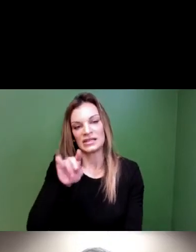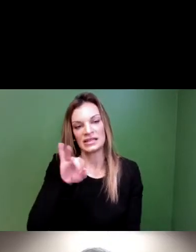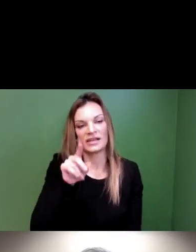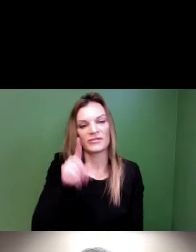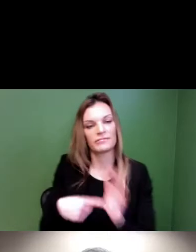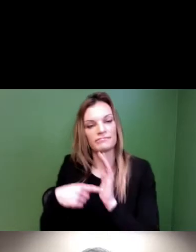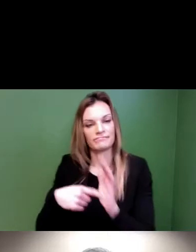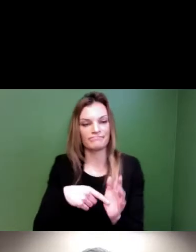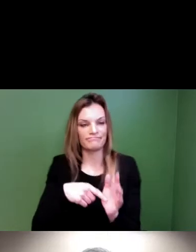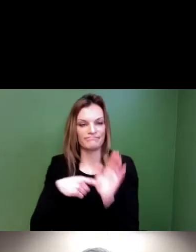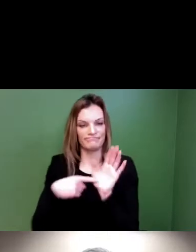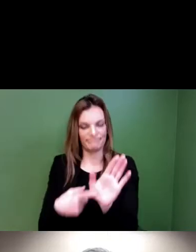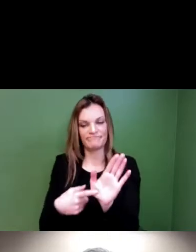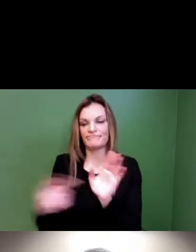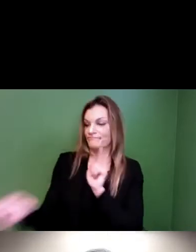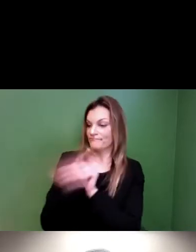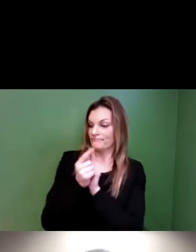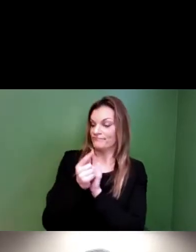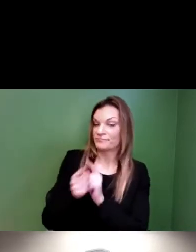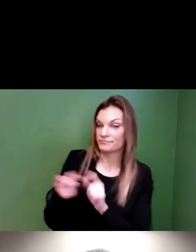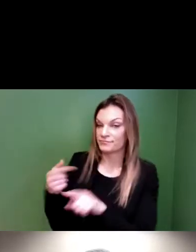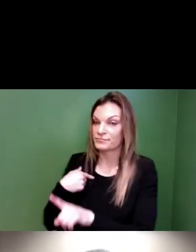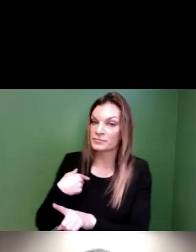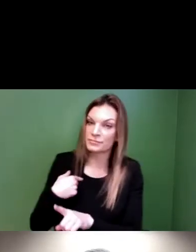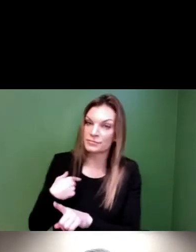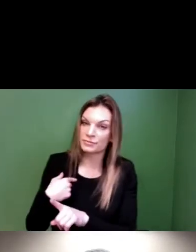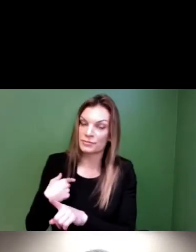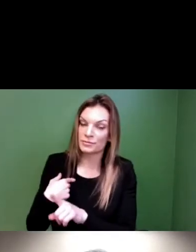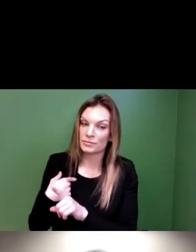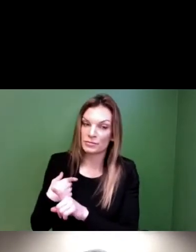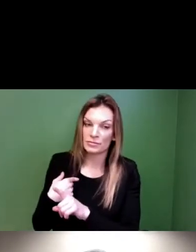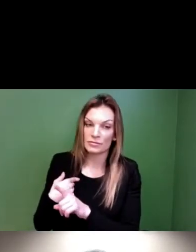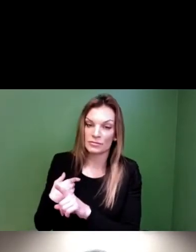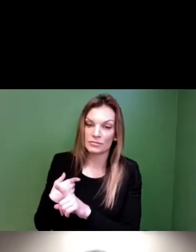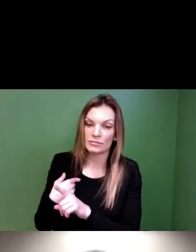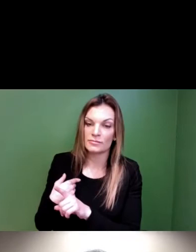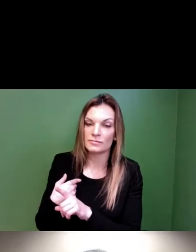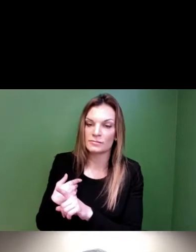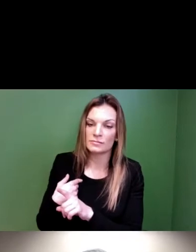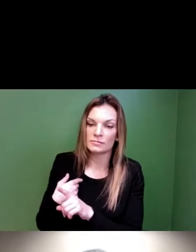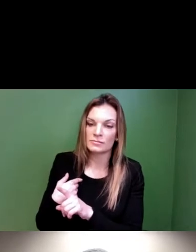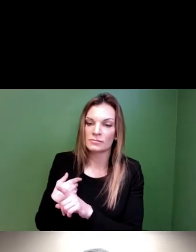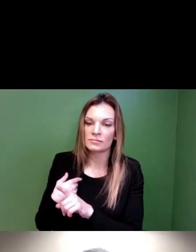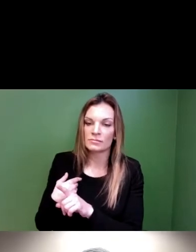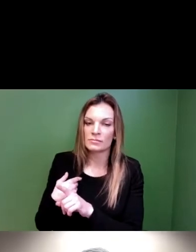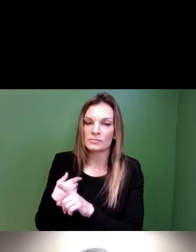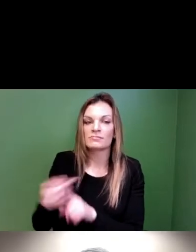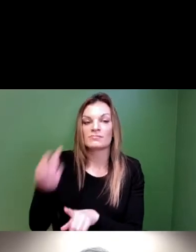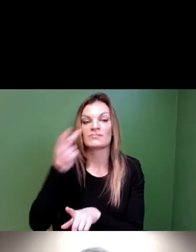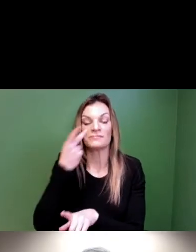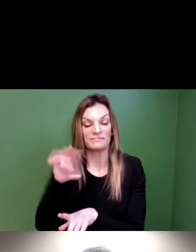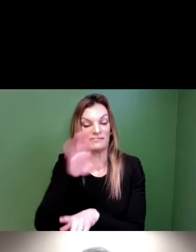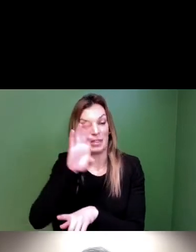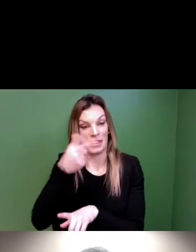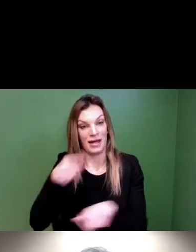coming to me before he got his wearable therapy system. And you're going to see the strength of the spasms in his